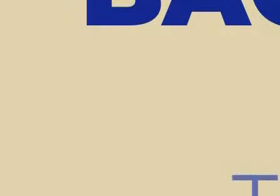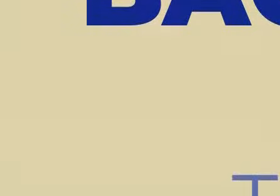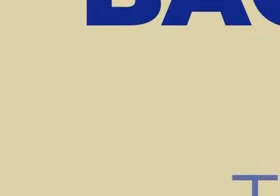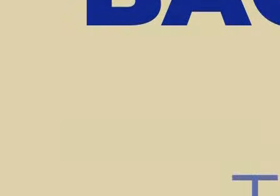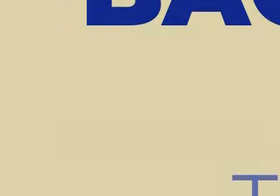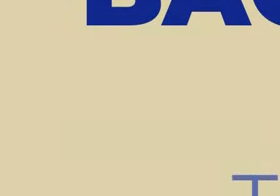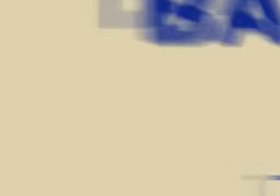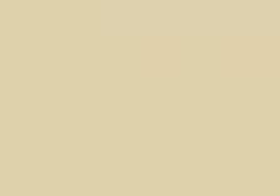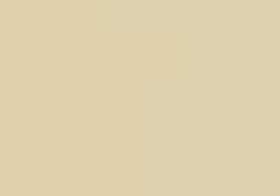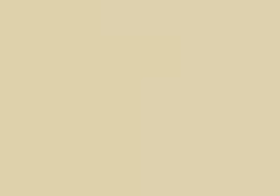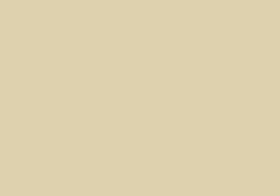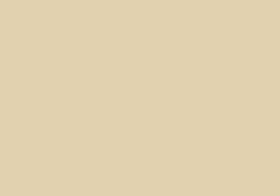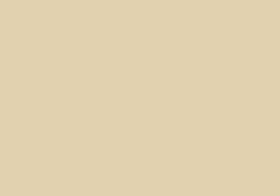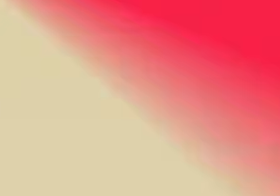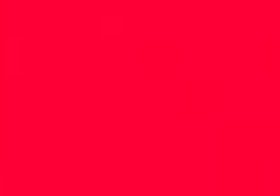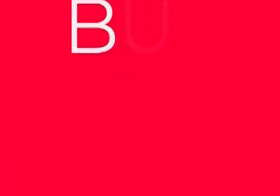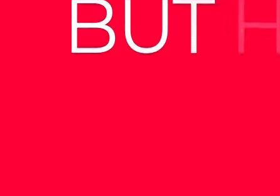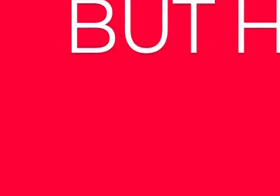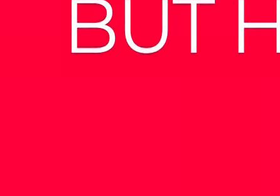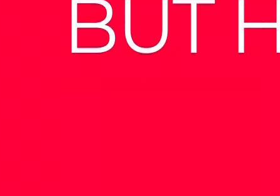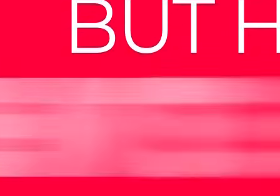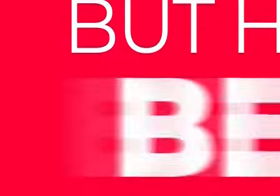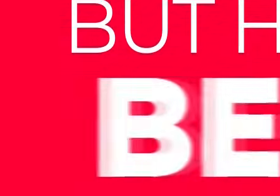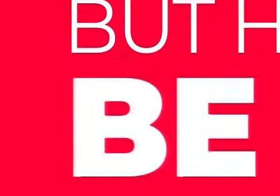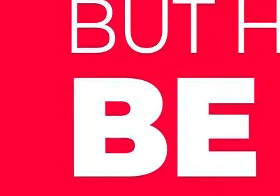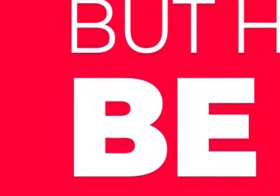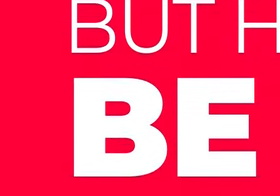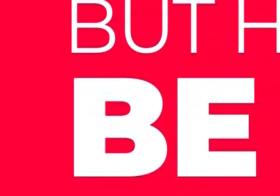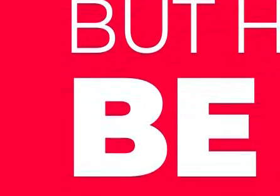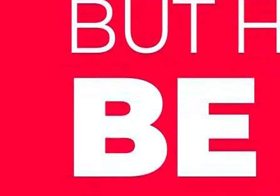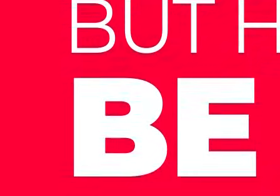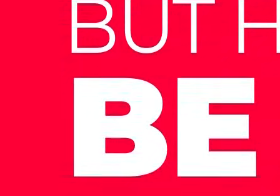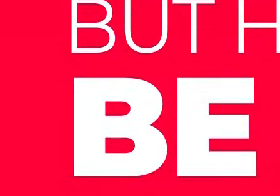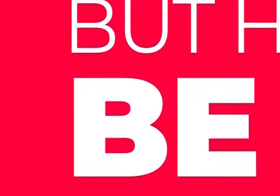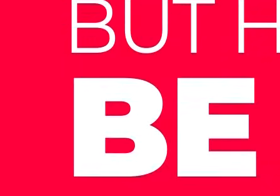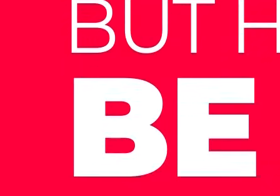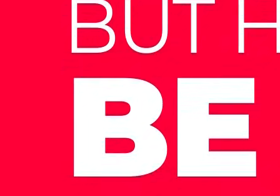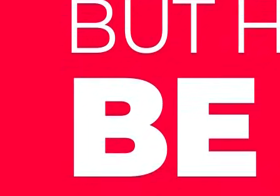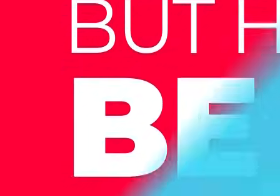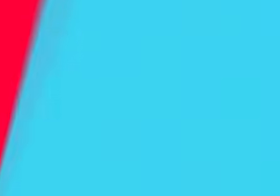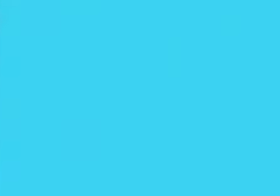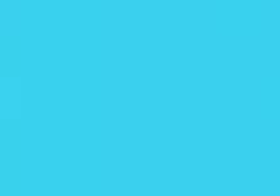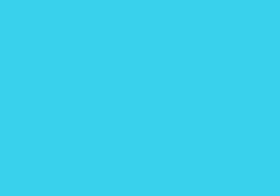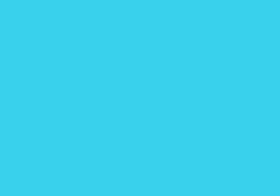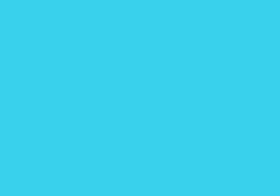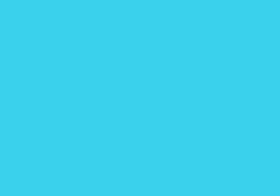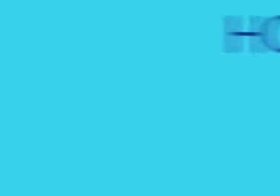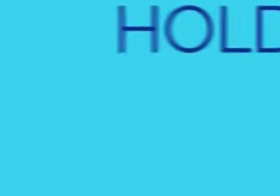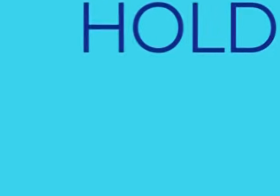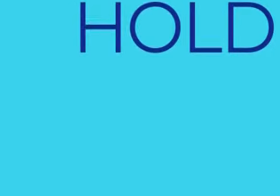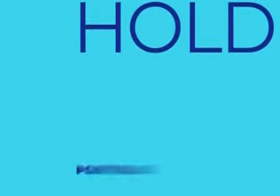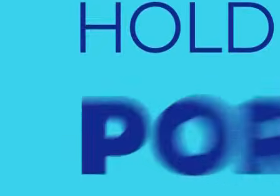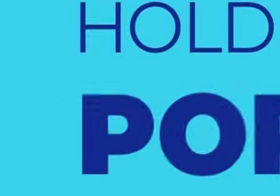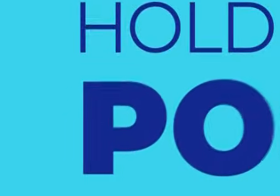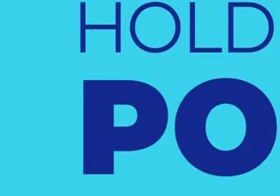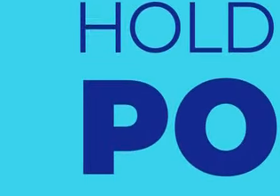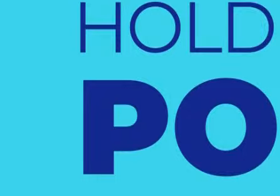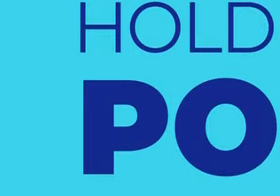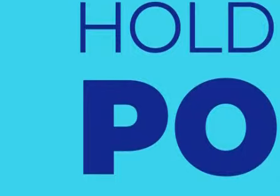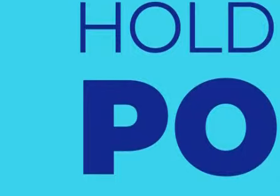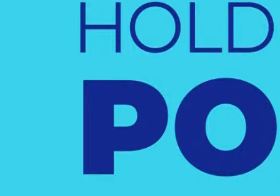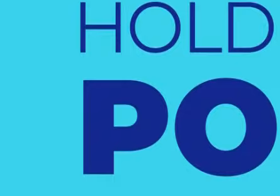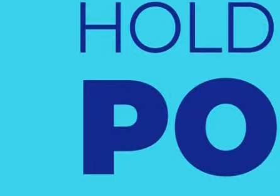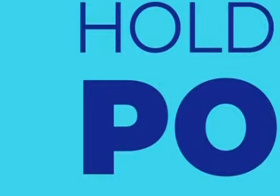the interests of citizens, you and me. But how can they be agents of government accountability after them no hold a